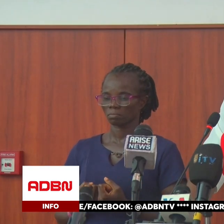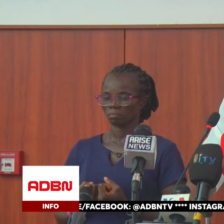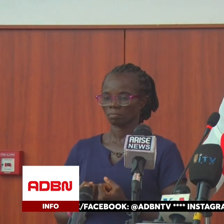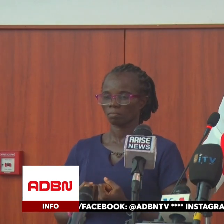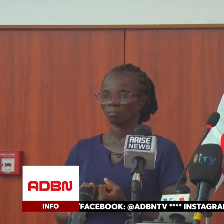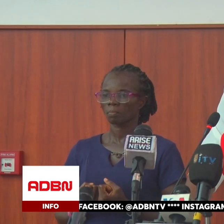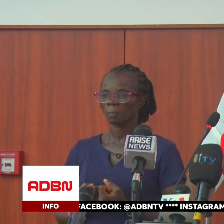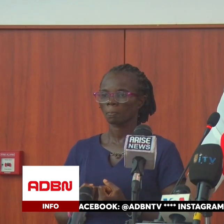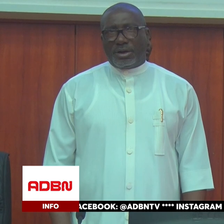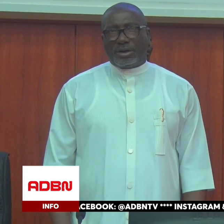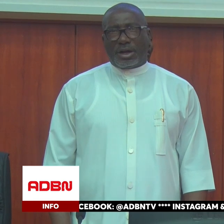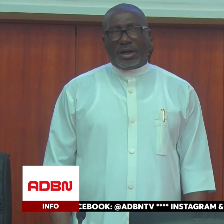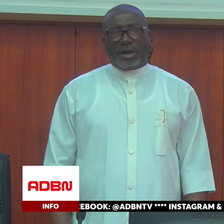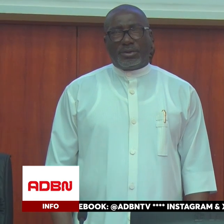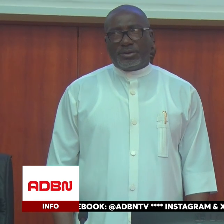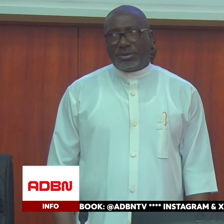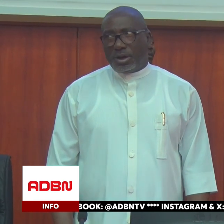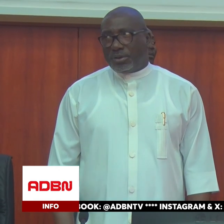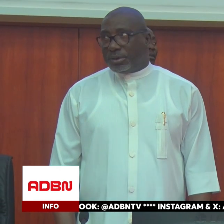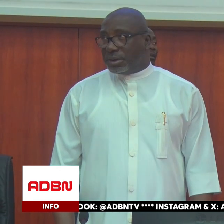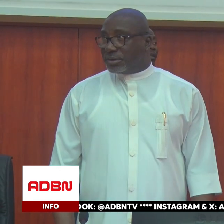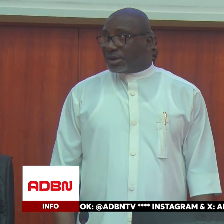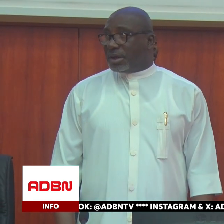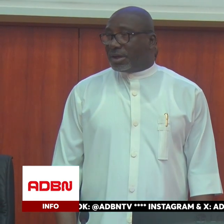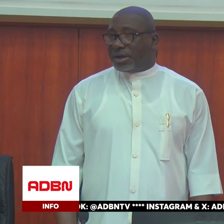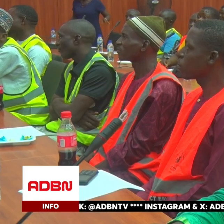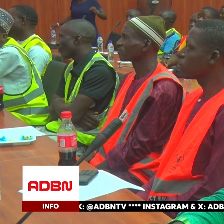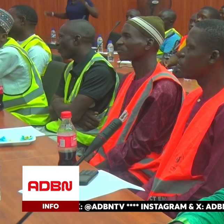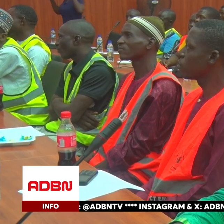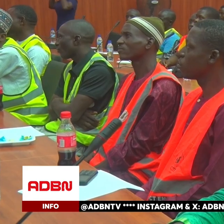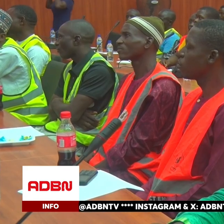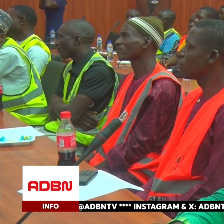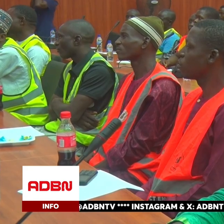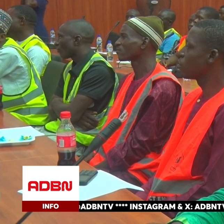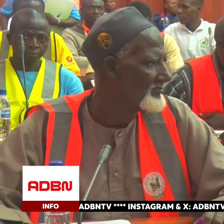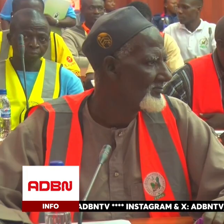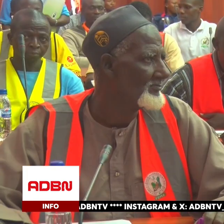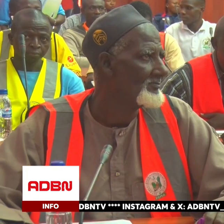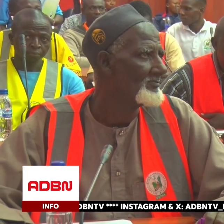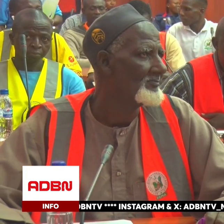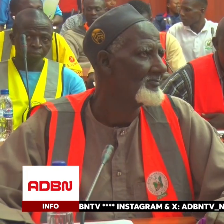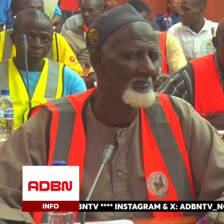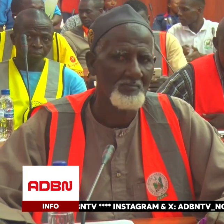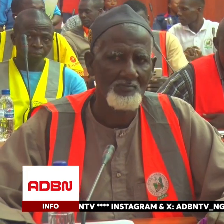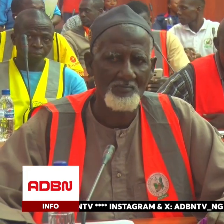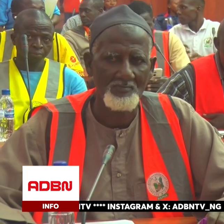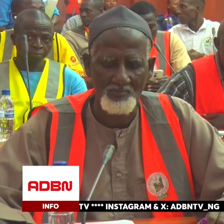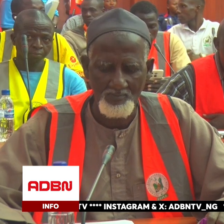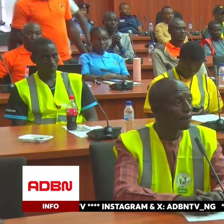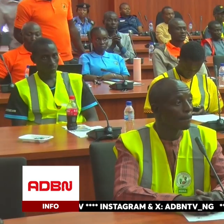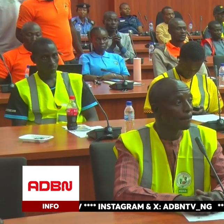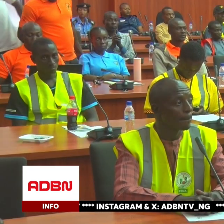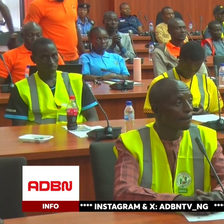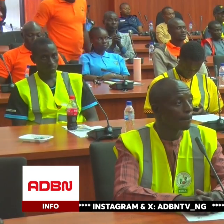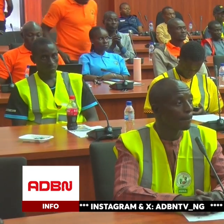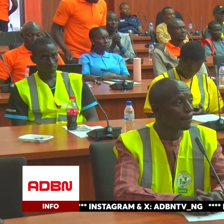Chief Felix Amechi Obua, emphasized the need to adequately educate local divers in various